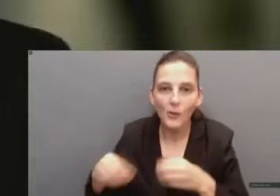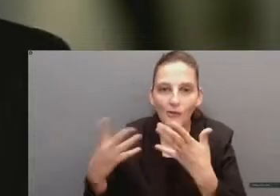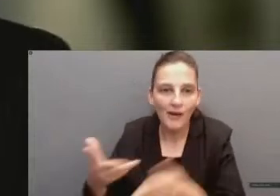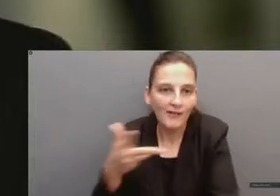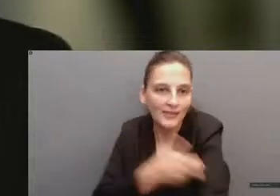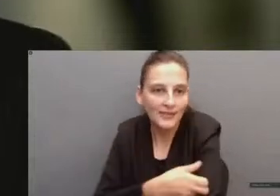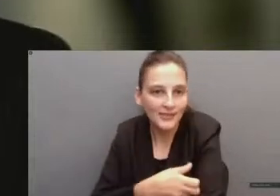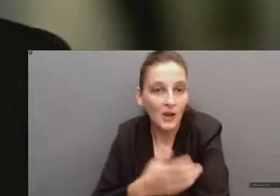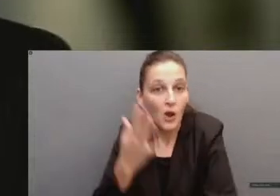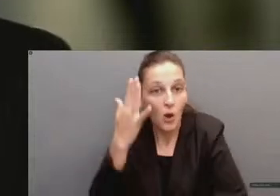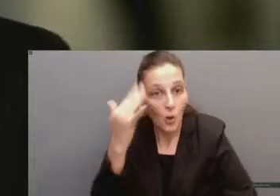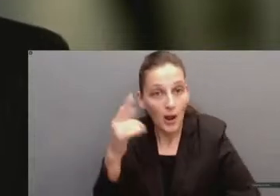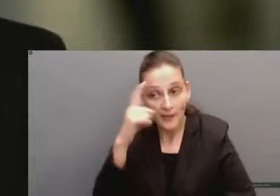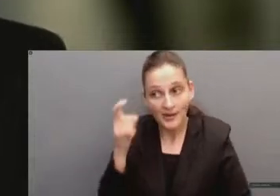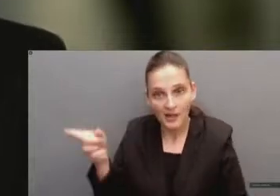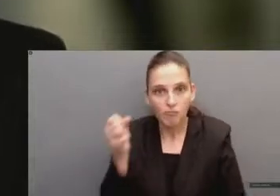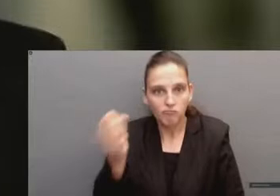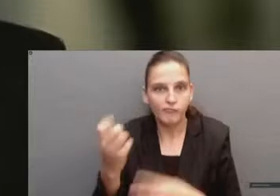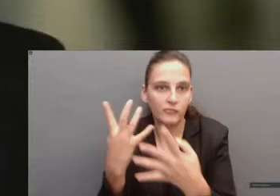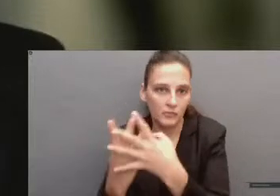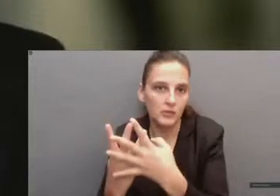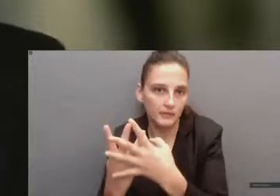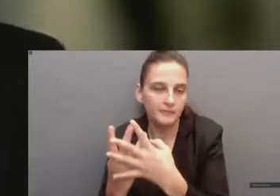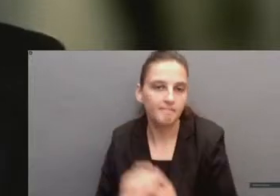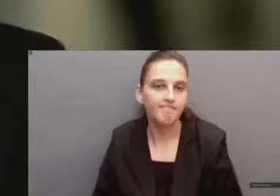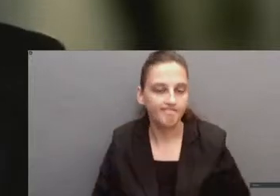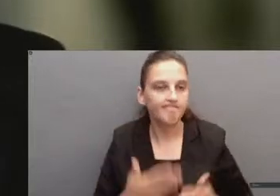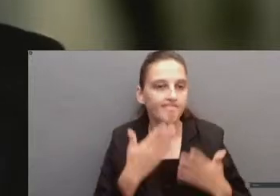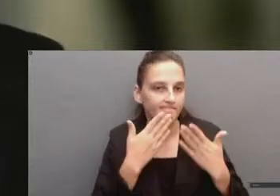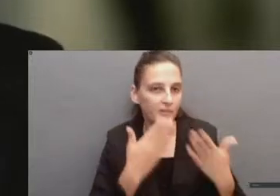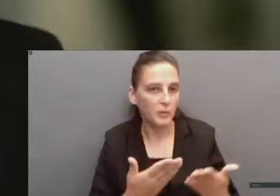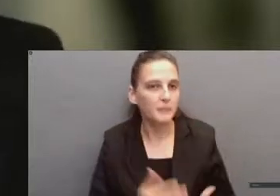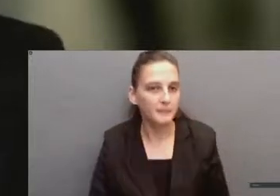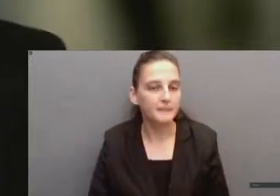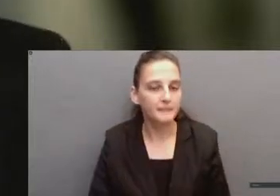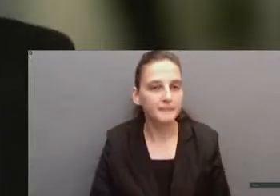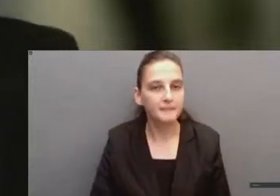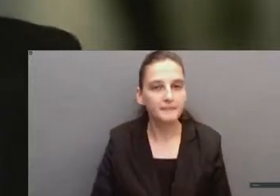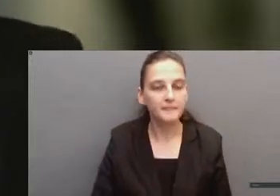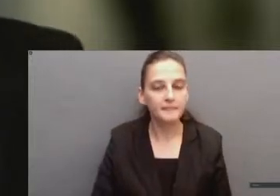a detention or carceral setting. So thank you.